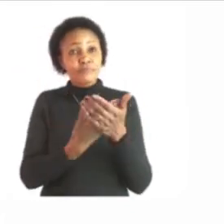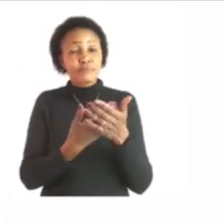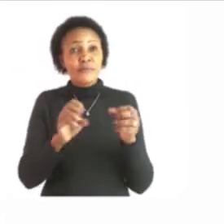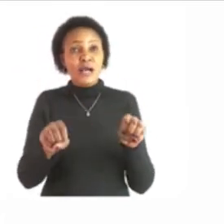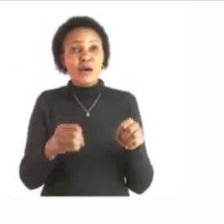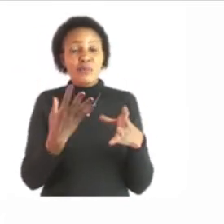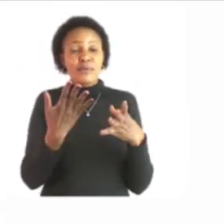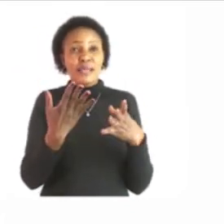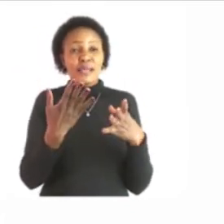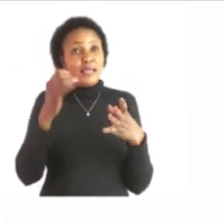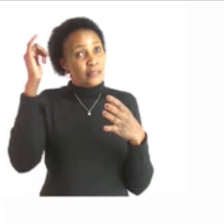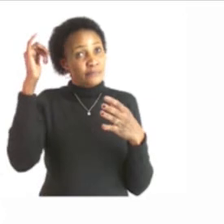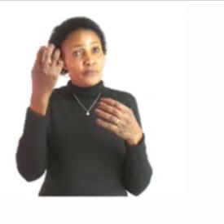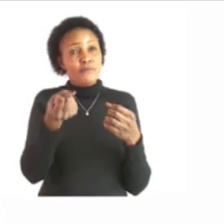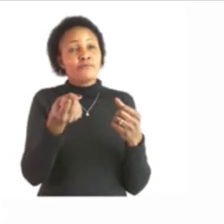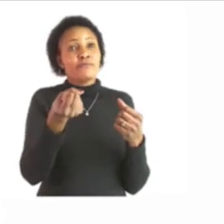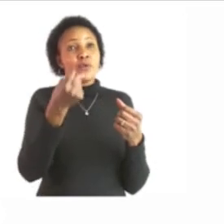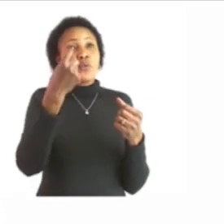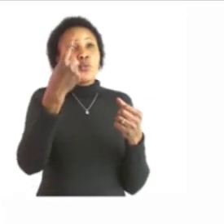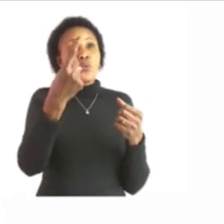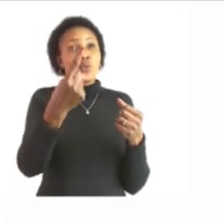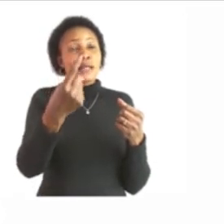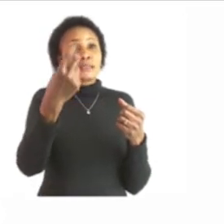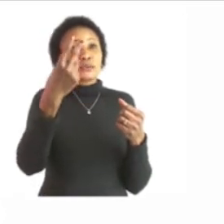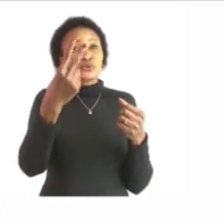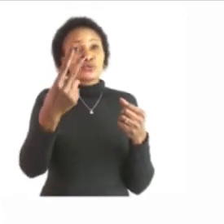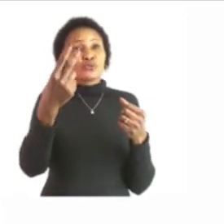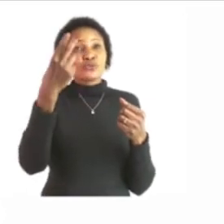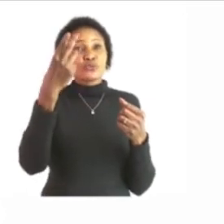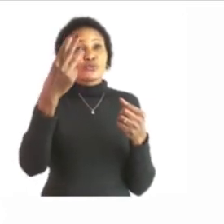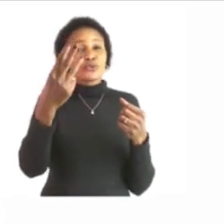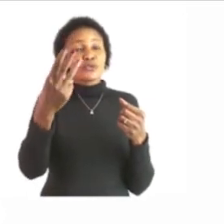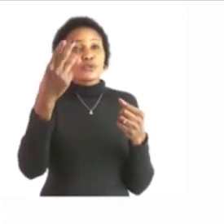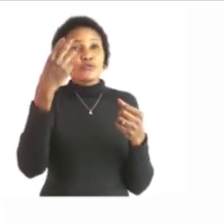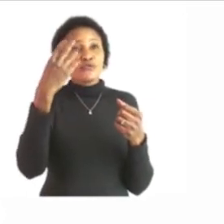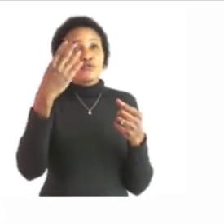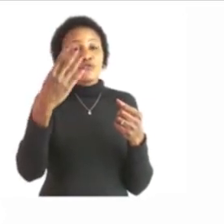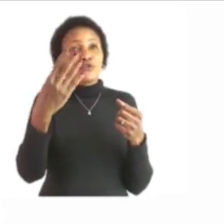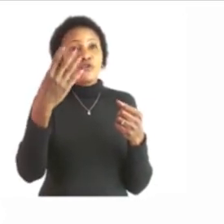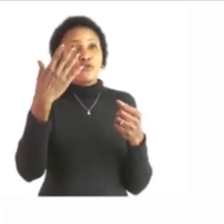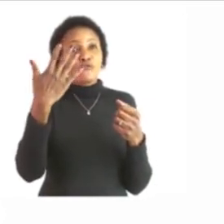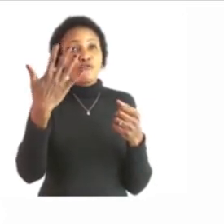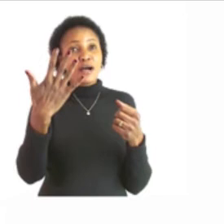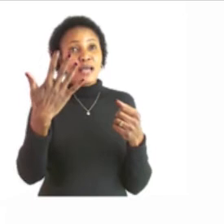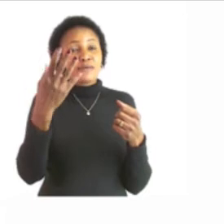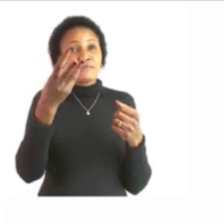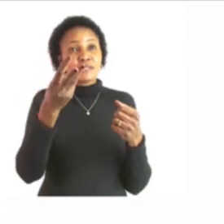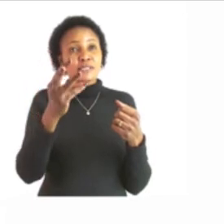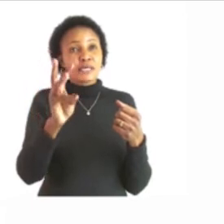there? Let's count the taxis together. 1, 2, 3, 4,